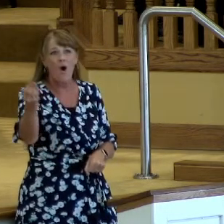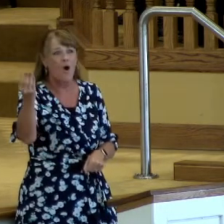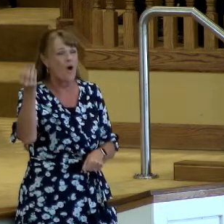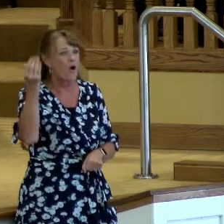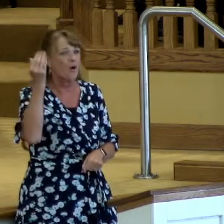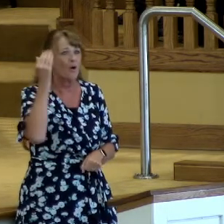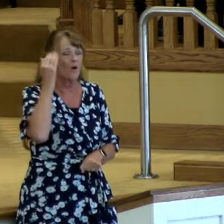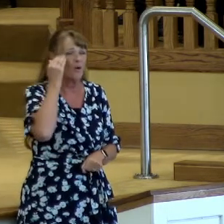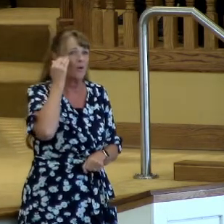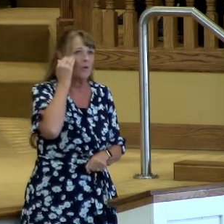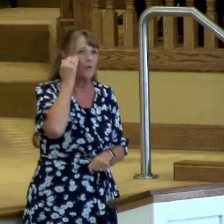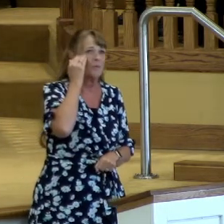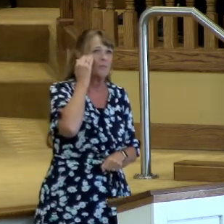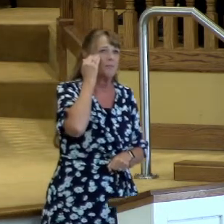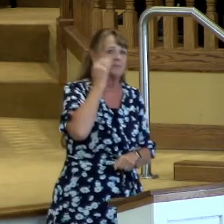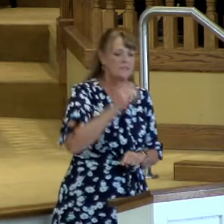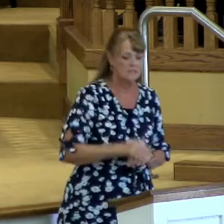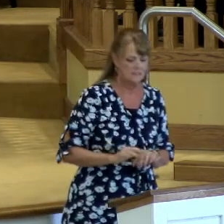home.